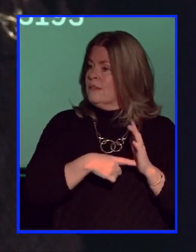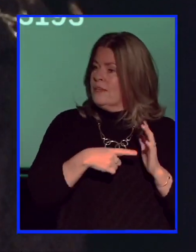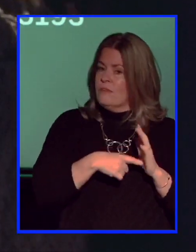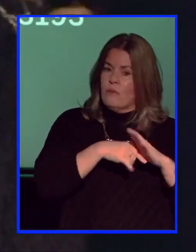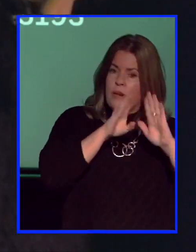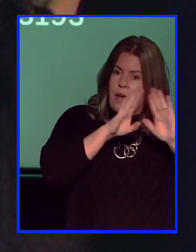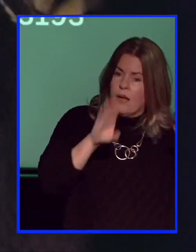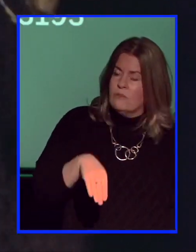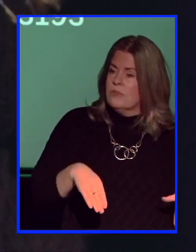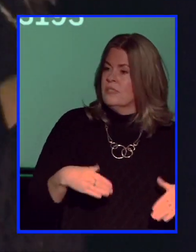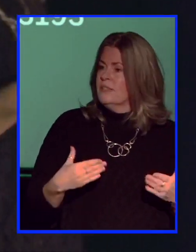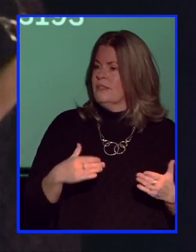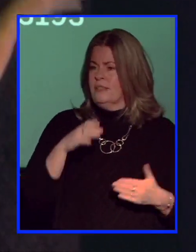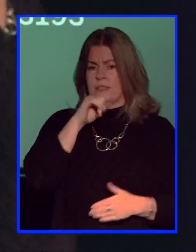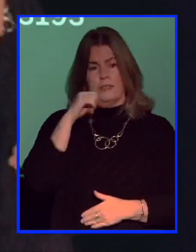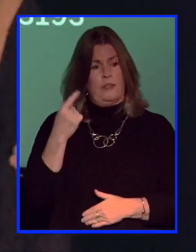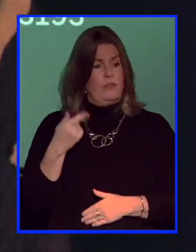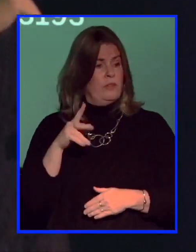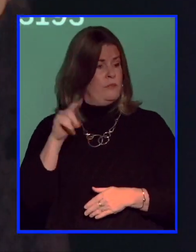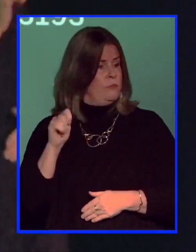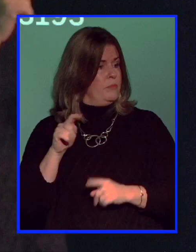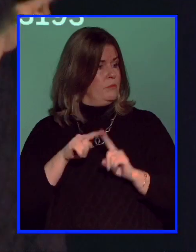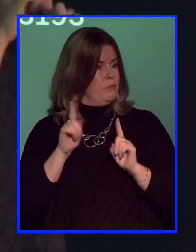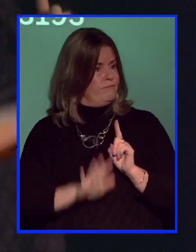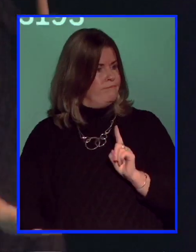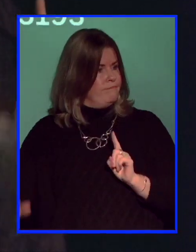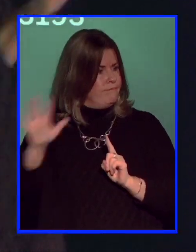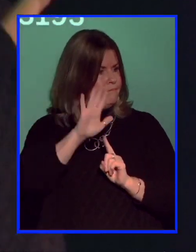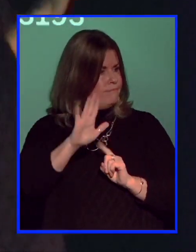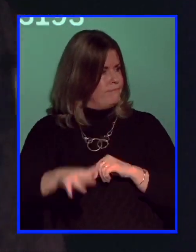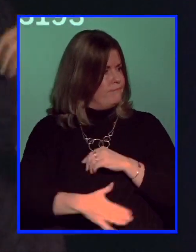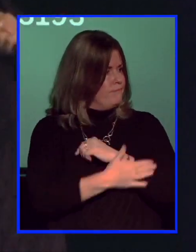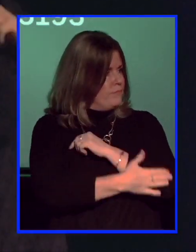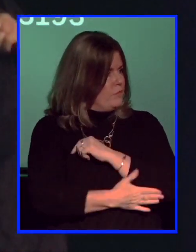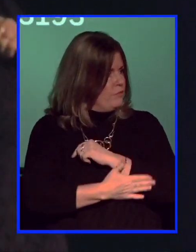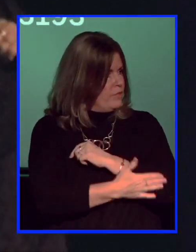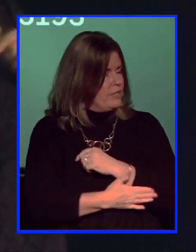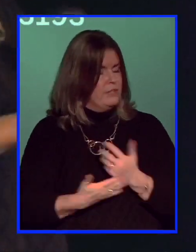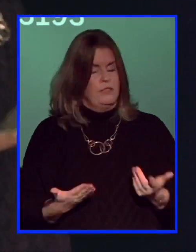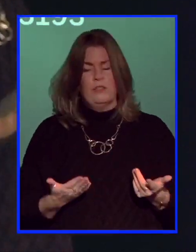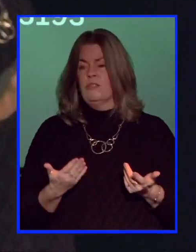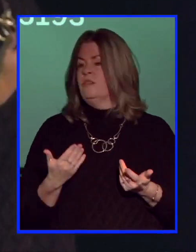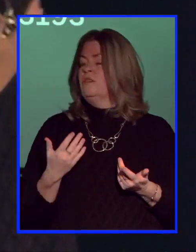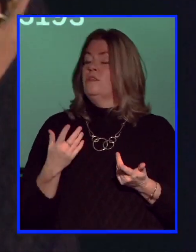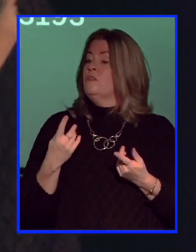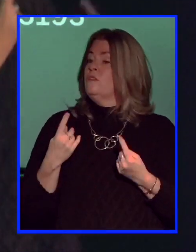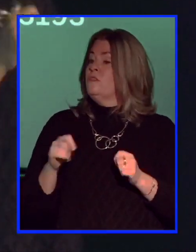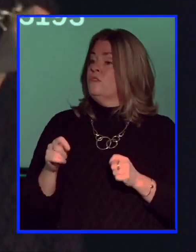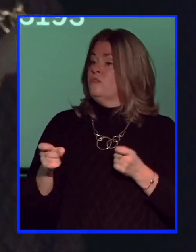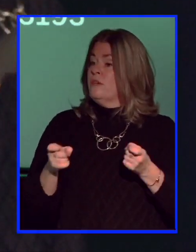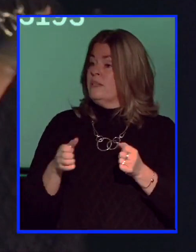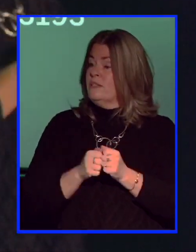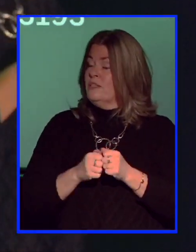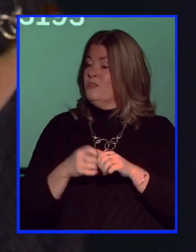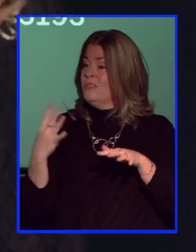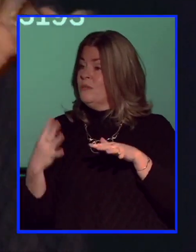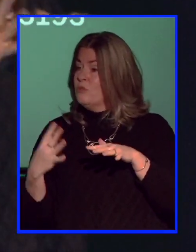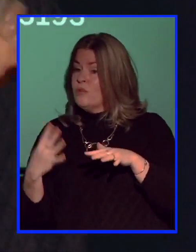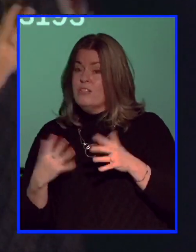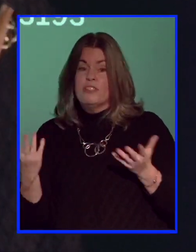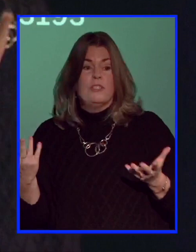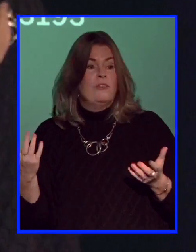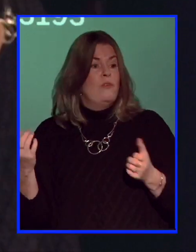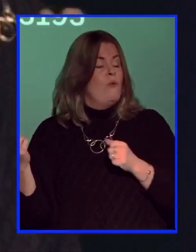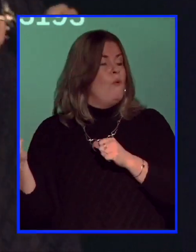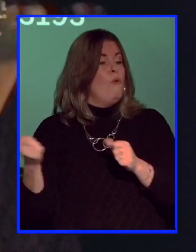so brutal, not just in Vermont, but all around the country. Trying to deal with the challenges of immigration. All